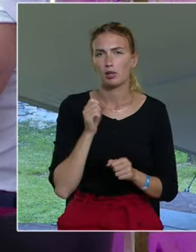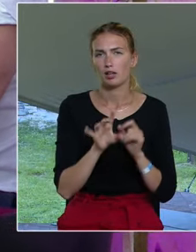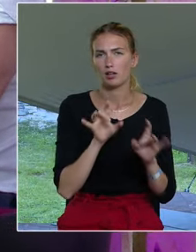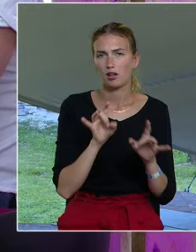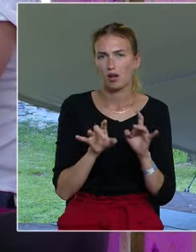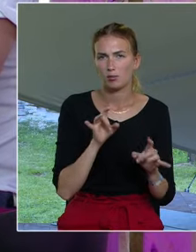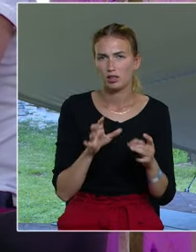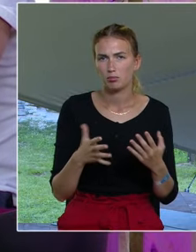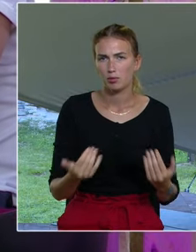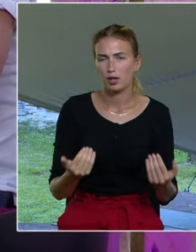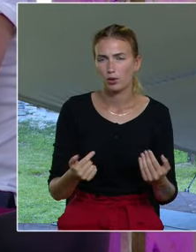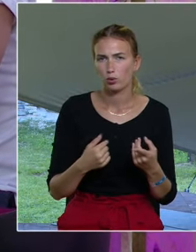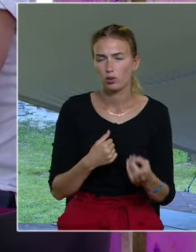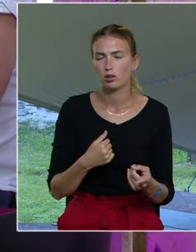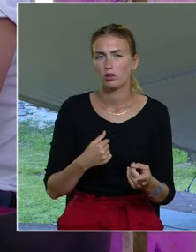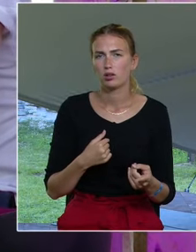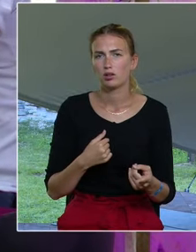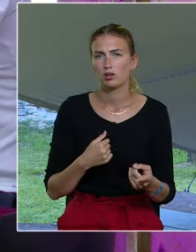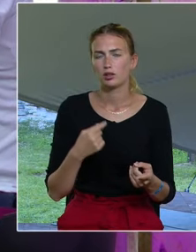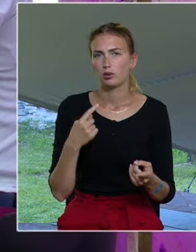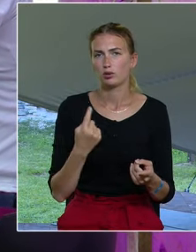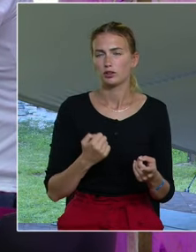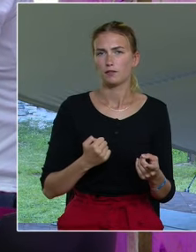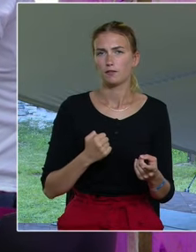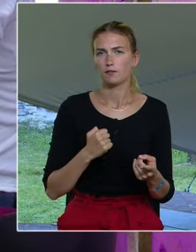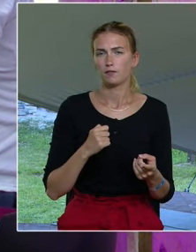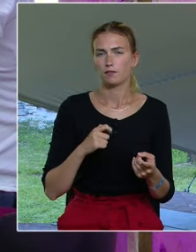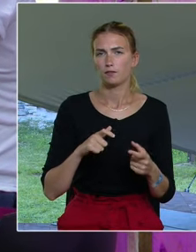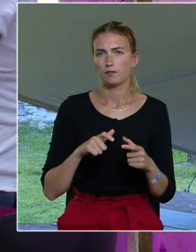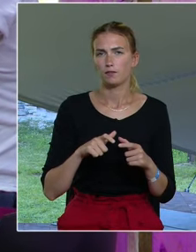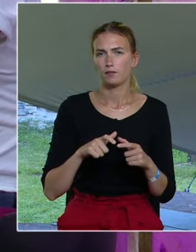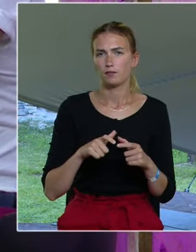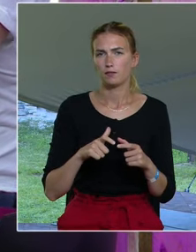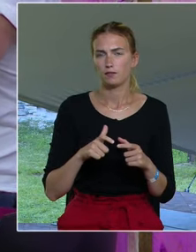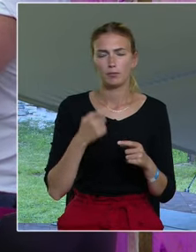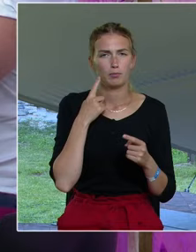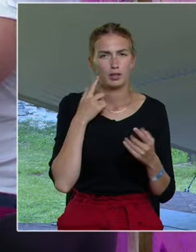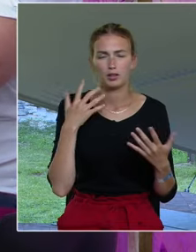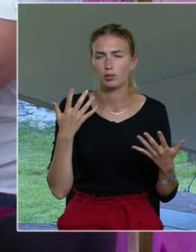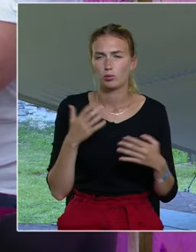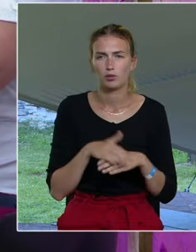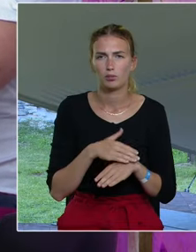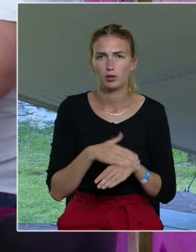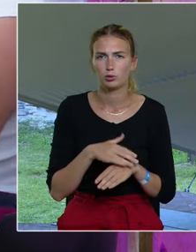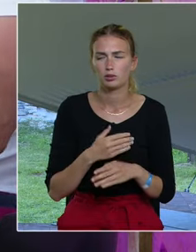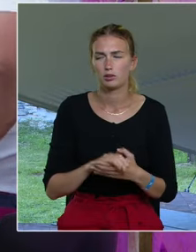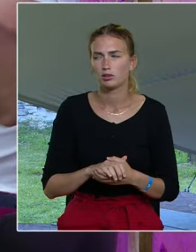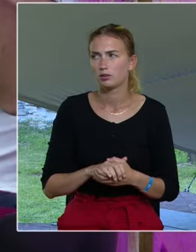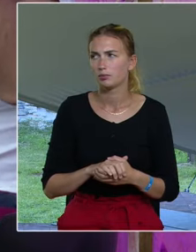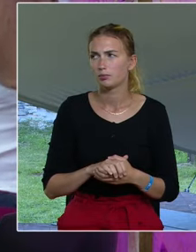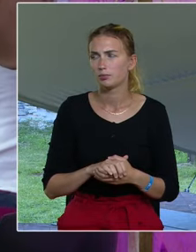which is behind over 100 best films and recently come out, and it was behind The Mandalorian, where everything costs and Star Wars